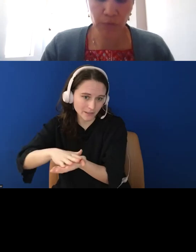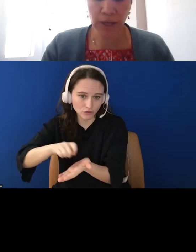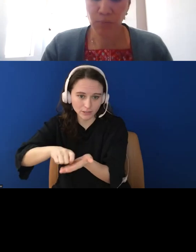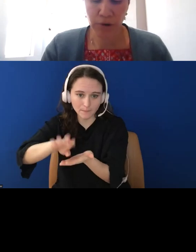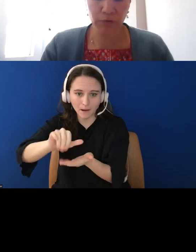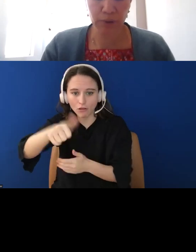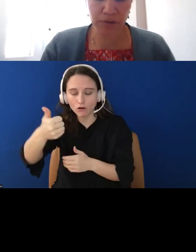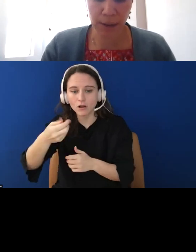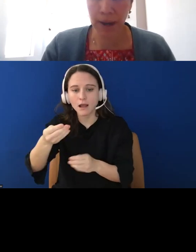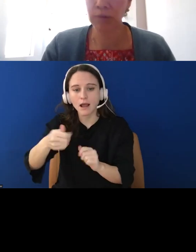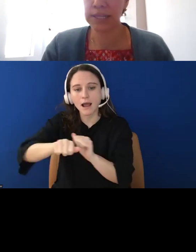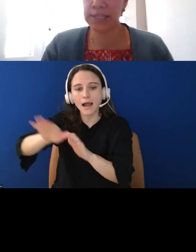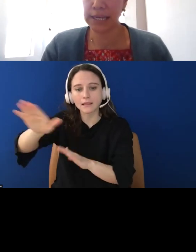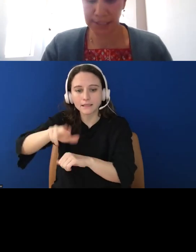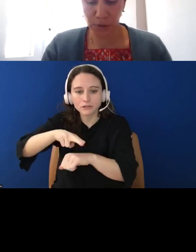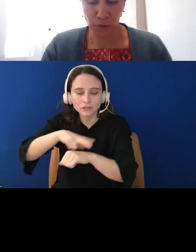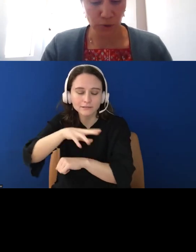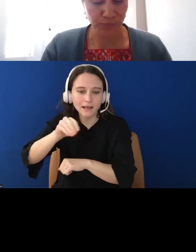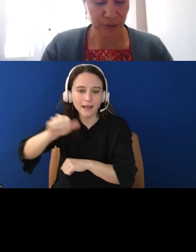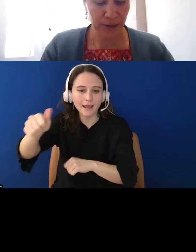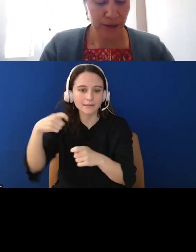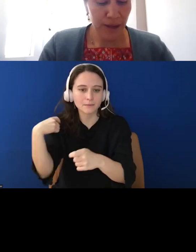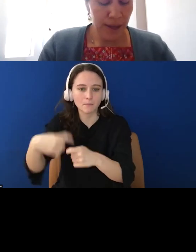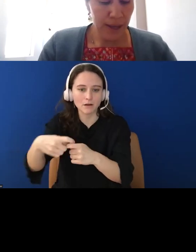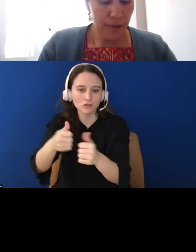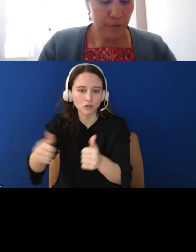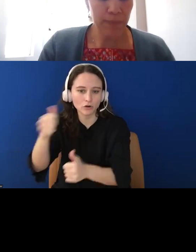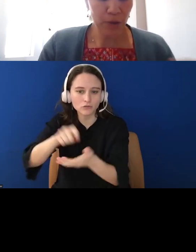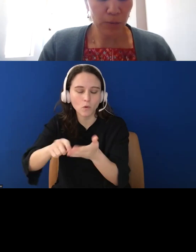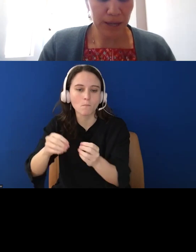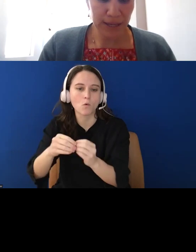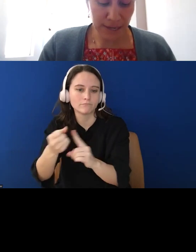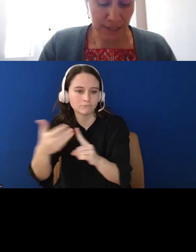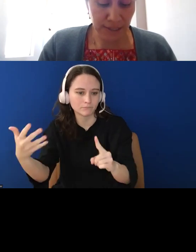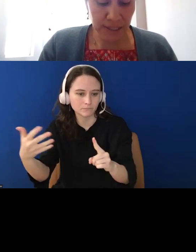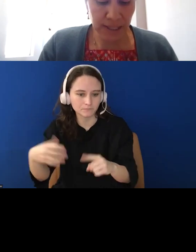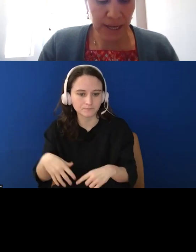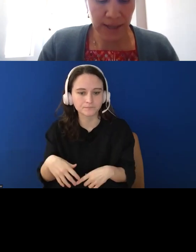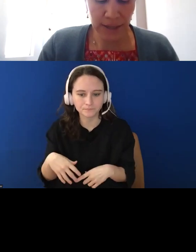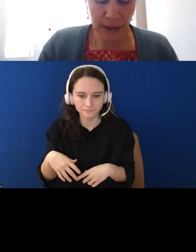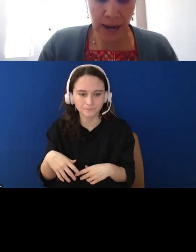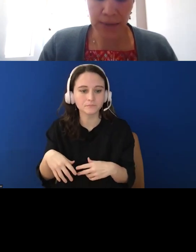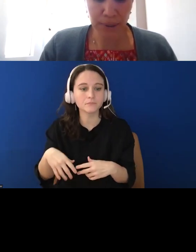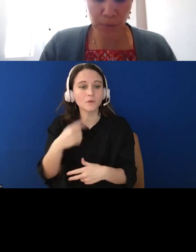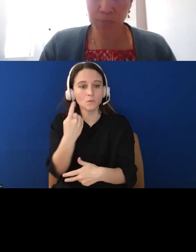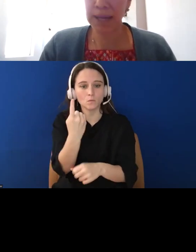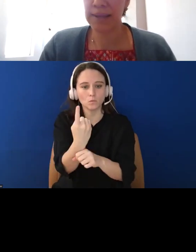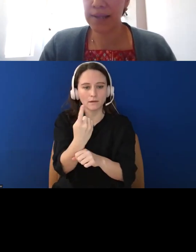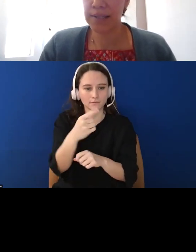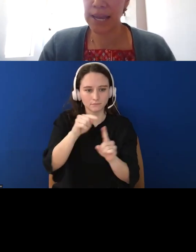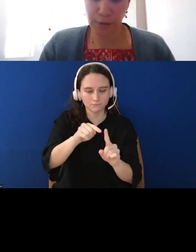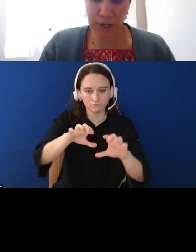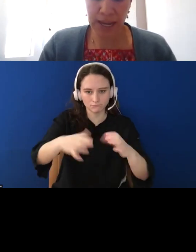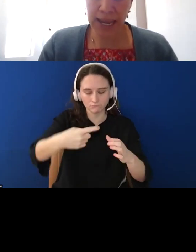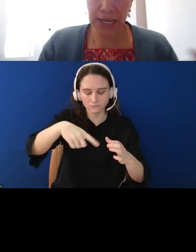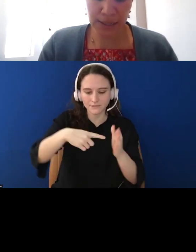authorities provide more information about this institution. Fray Bartolomé de las Casas indicated that highland peoples paid